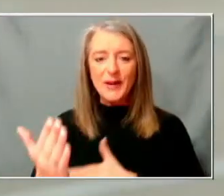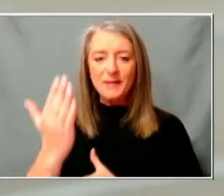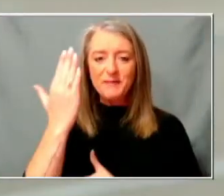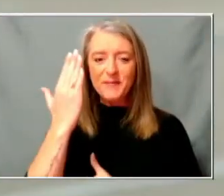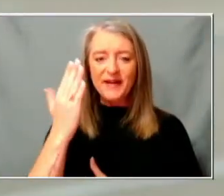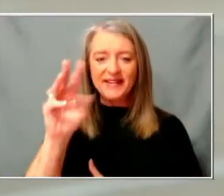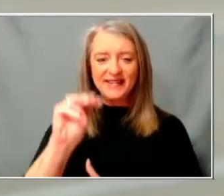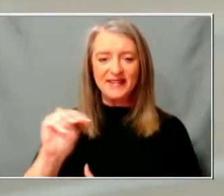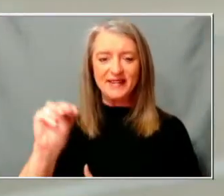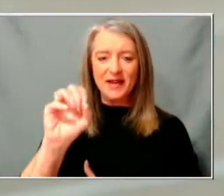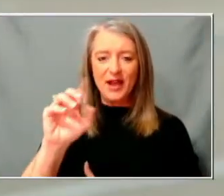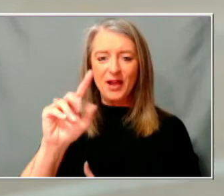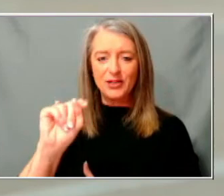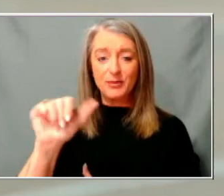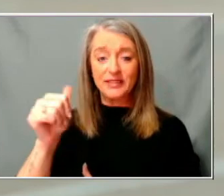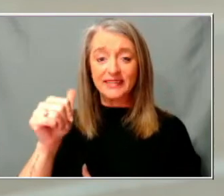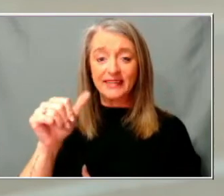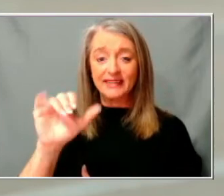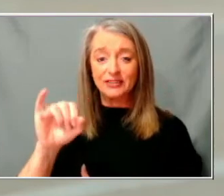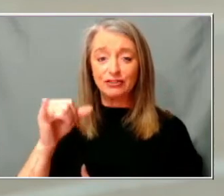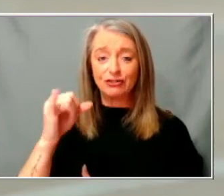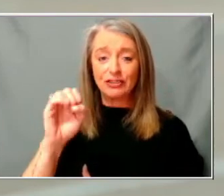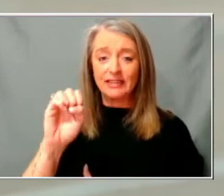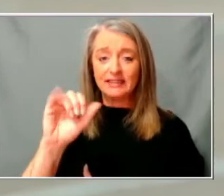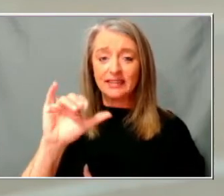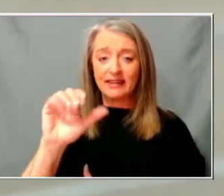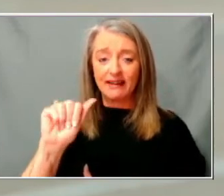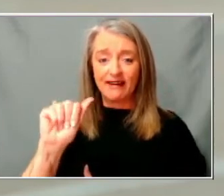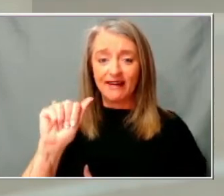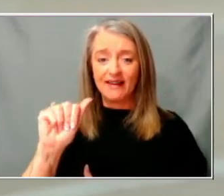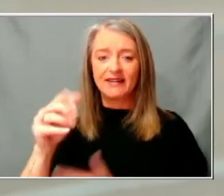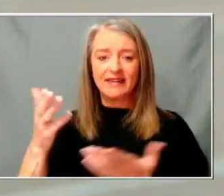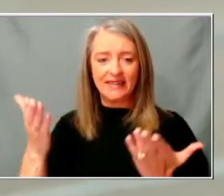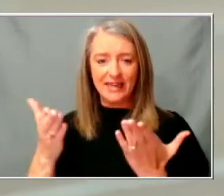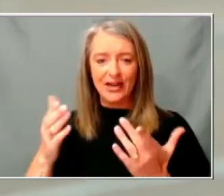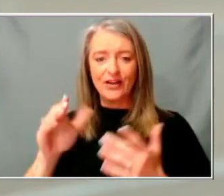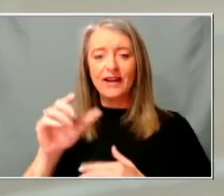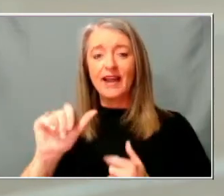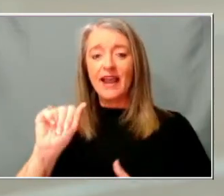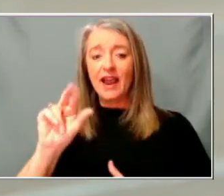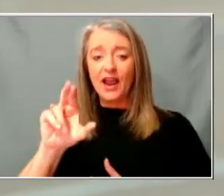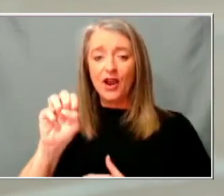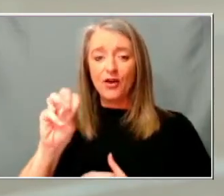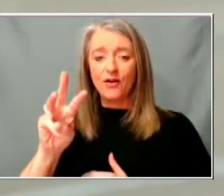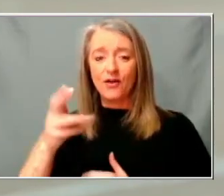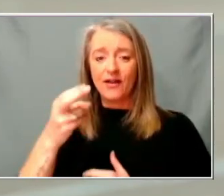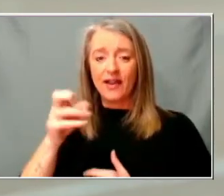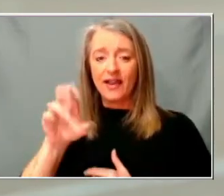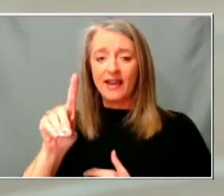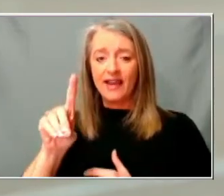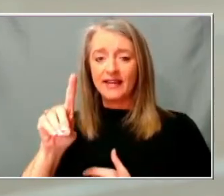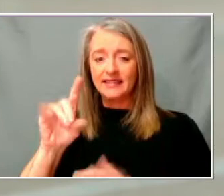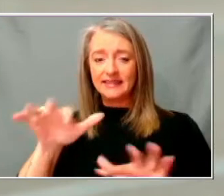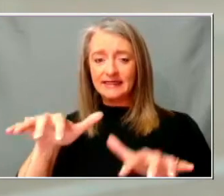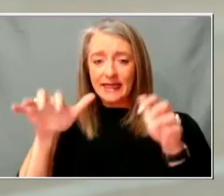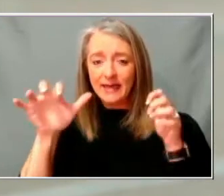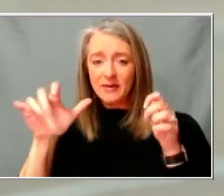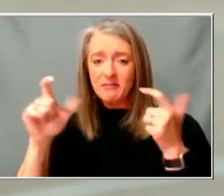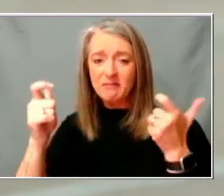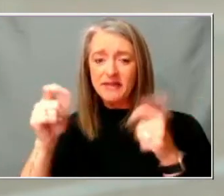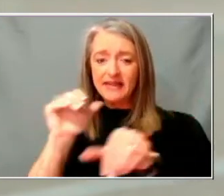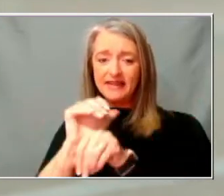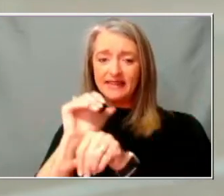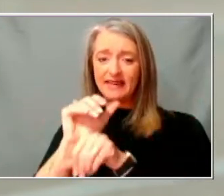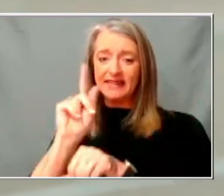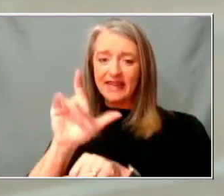It is Monday, October 10th. I'm Jessica Lovell, and we are live here at Arrowhead Stadium this morning, and it is a big night here in Kansas City as the Chiefs